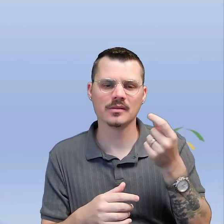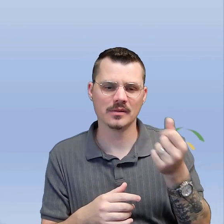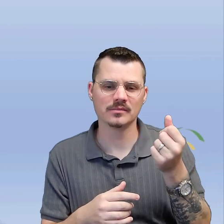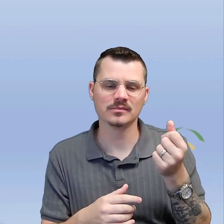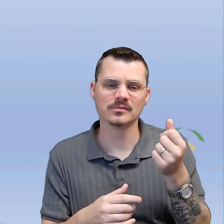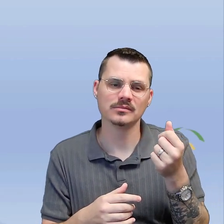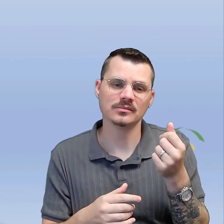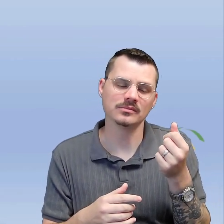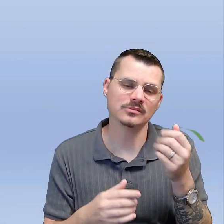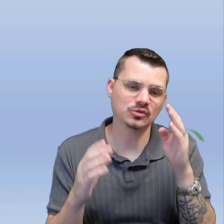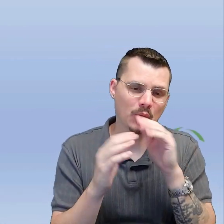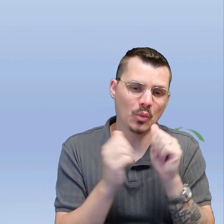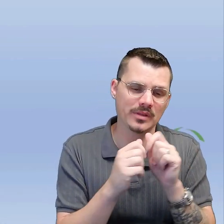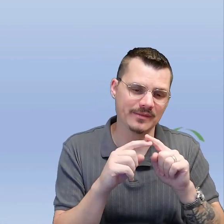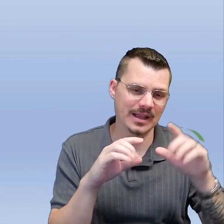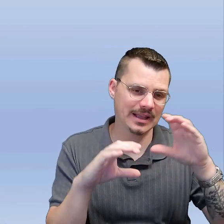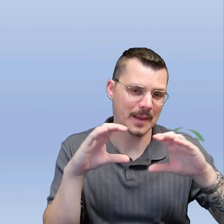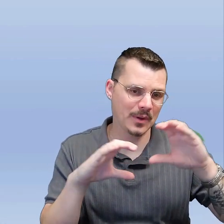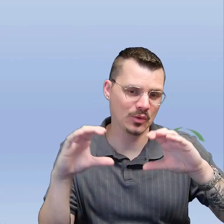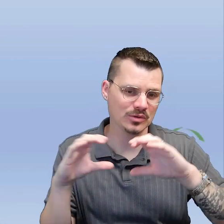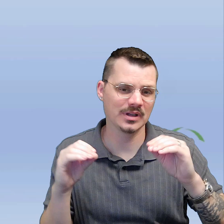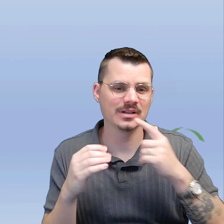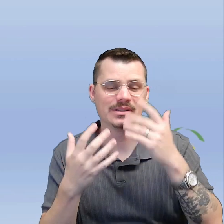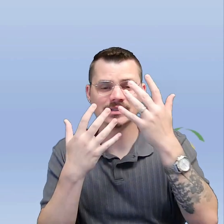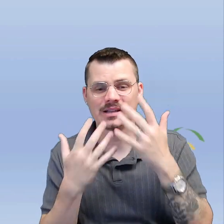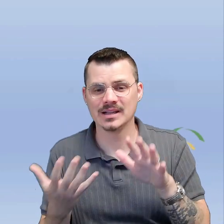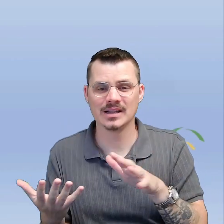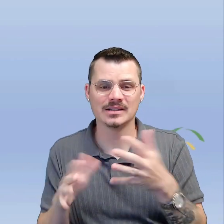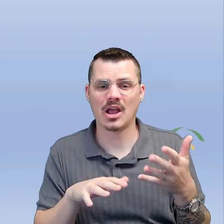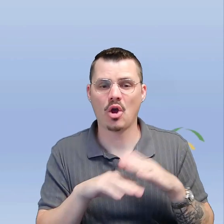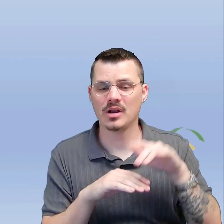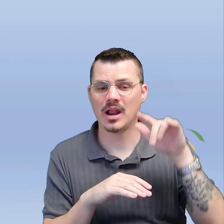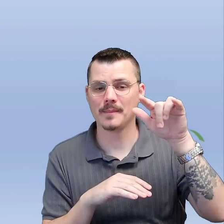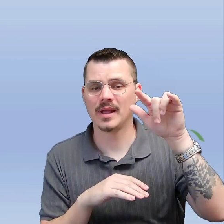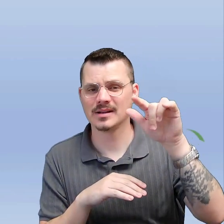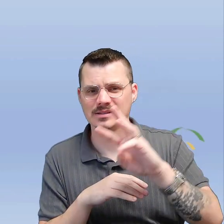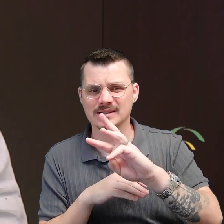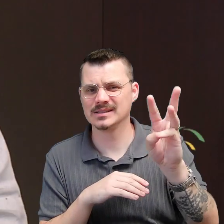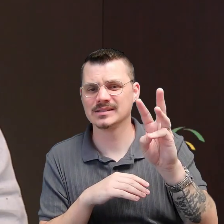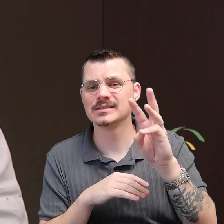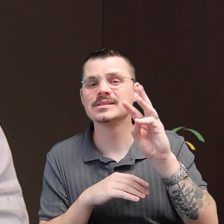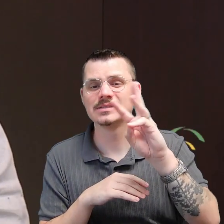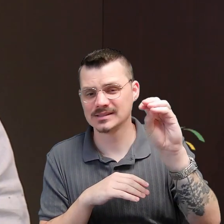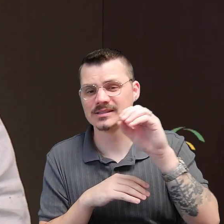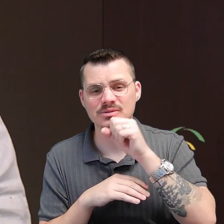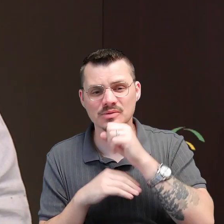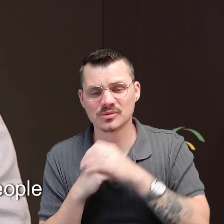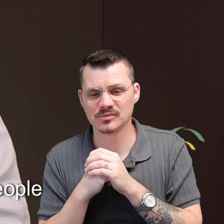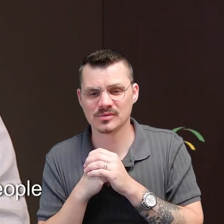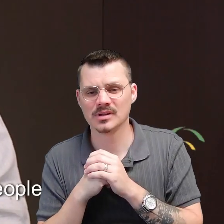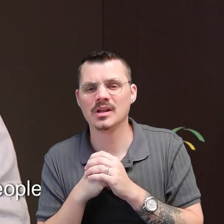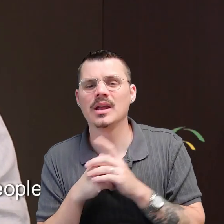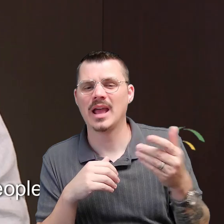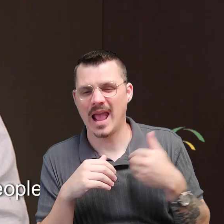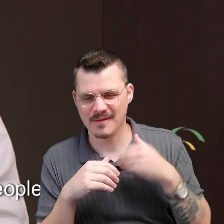with certain chemicals, and sadly died on an airplane at 60-something years old. She